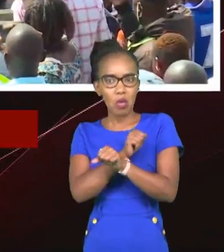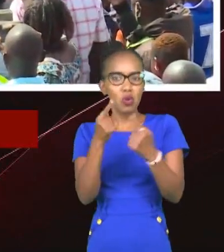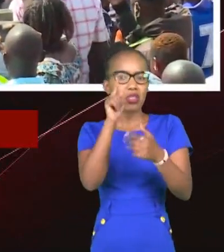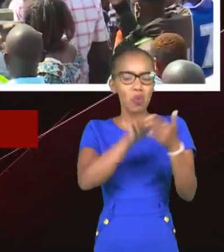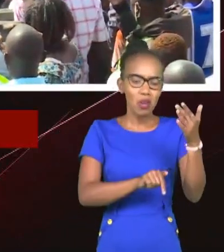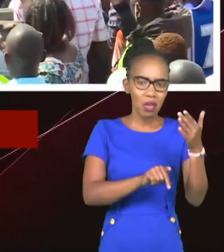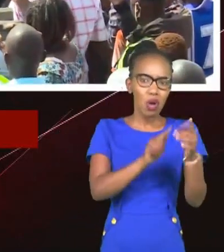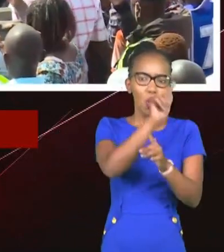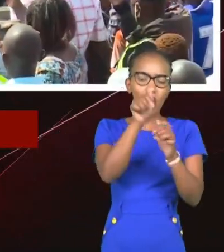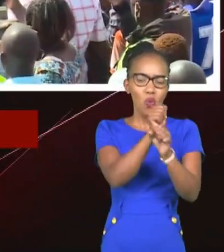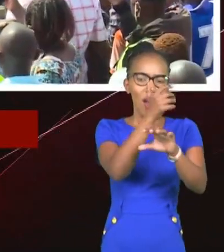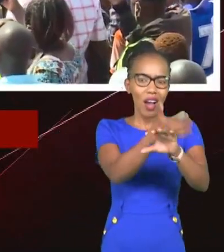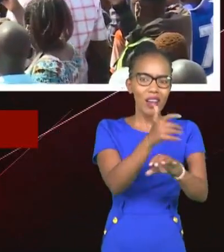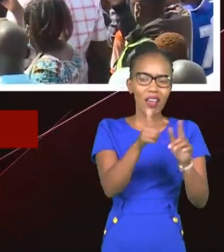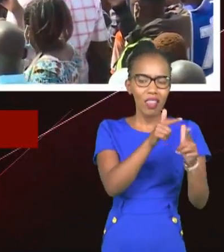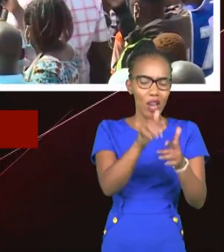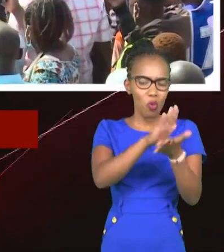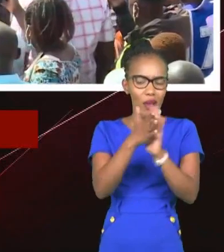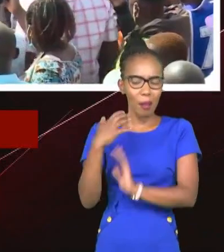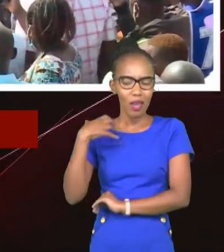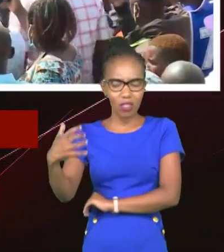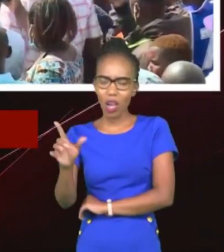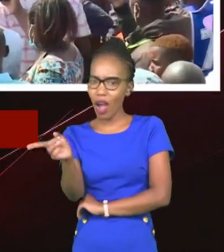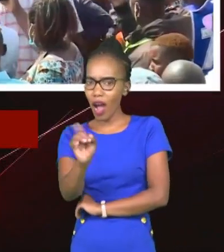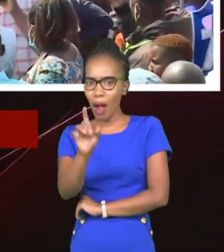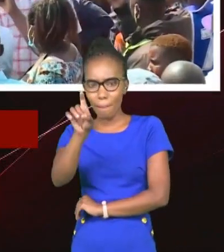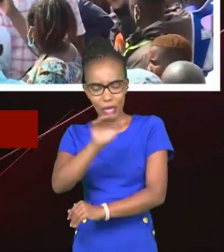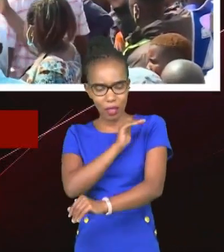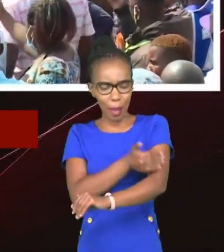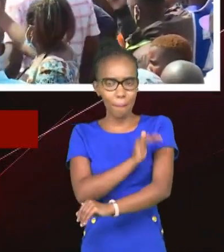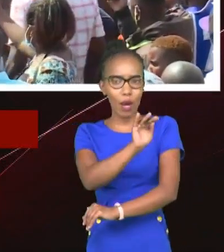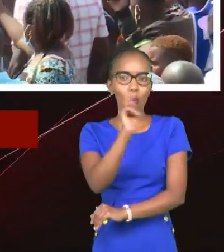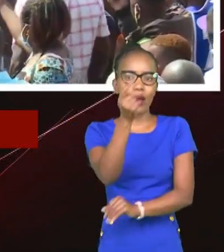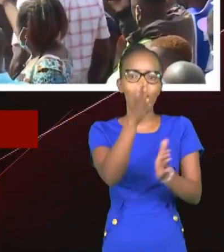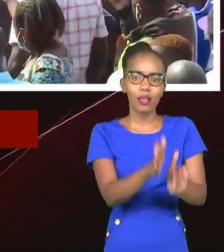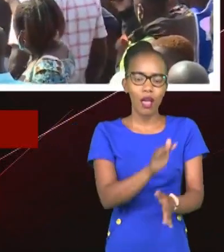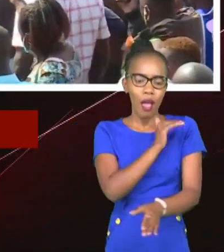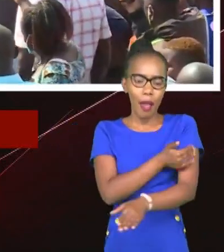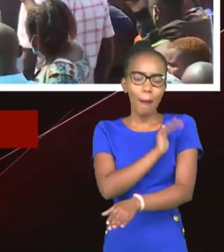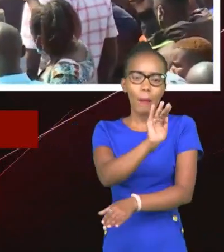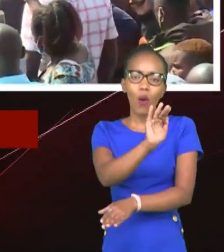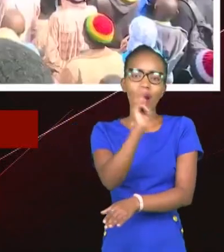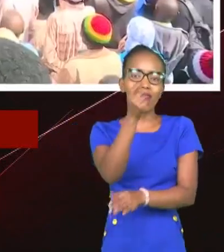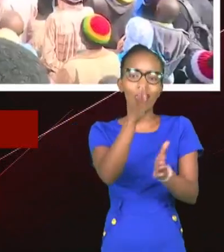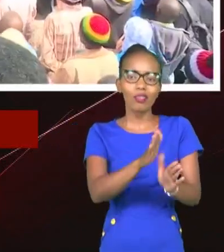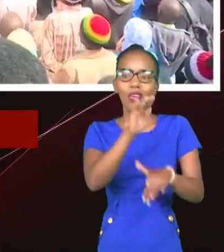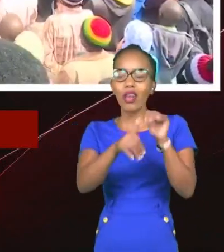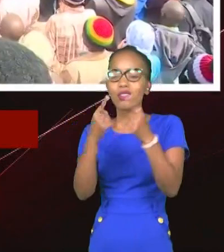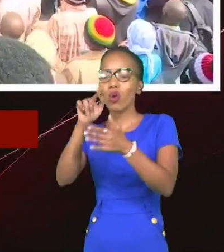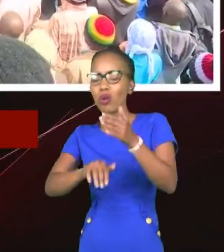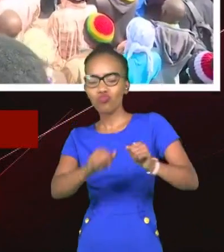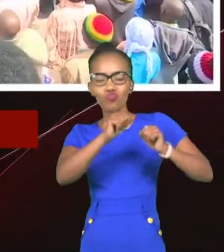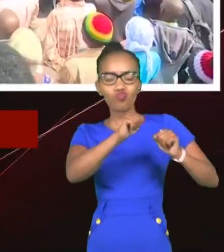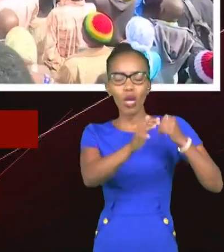hard, you come out from that. We need to educate, we need to empower Kenyans. We need to empower these people. Instead of telling them, dynasty are